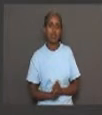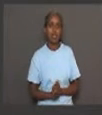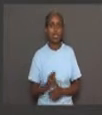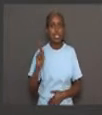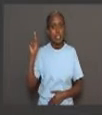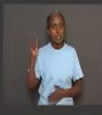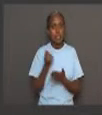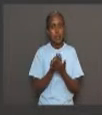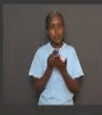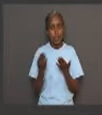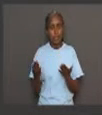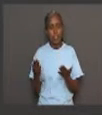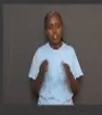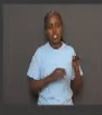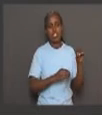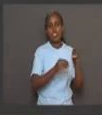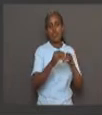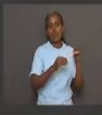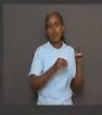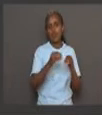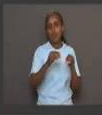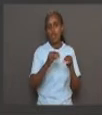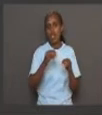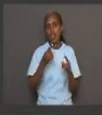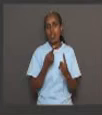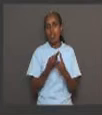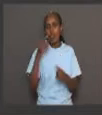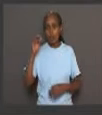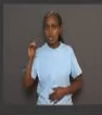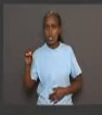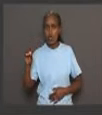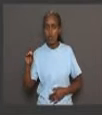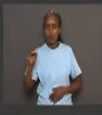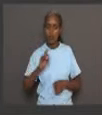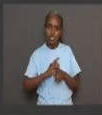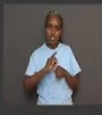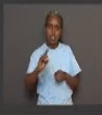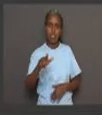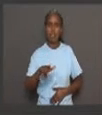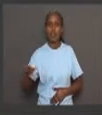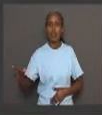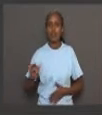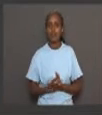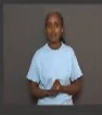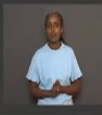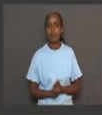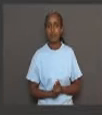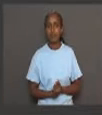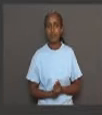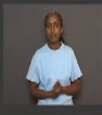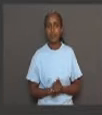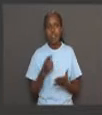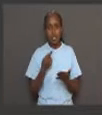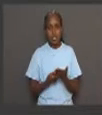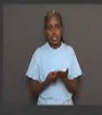This particle is moving away from 0 in a straight line. It